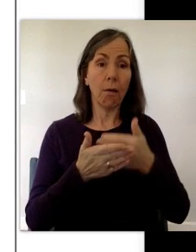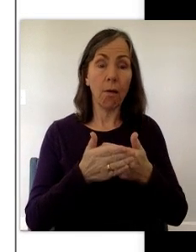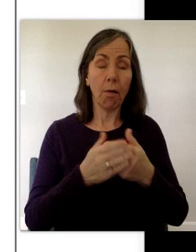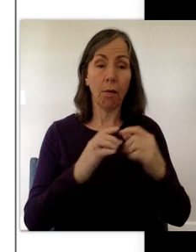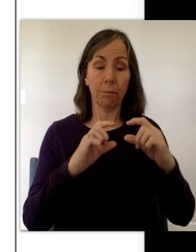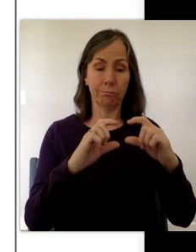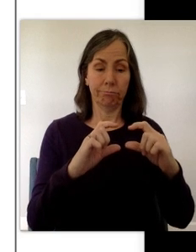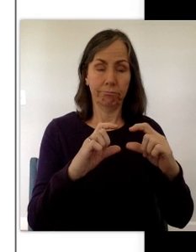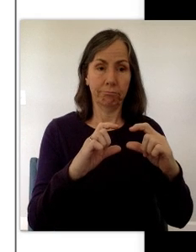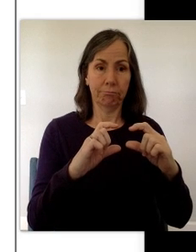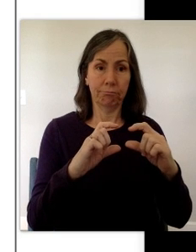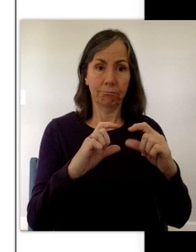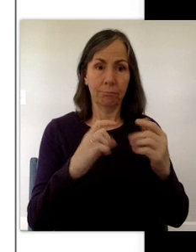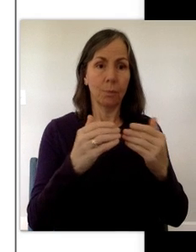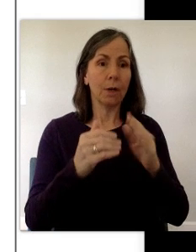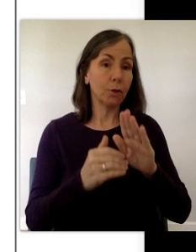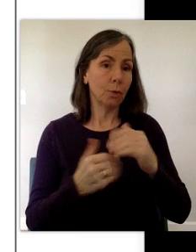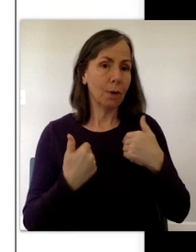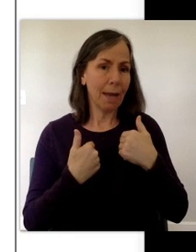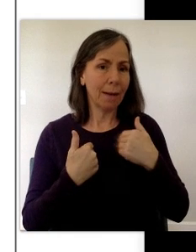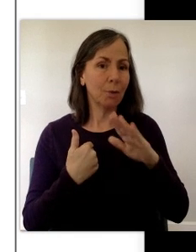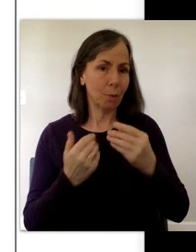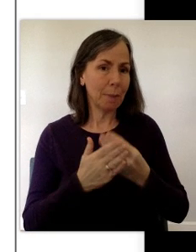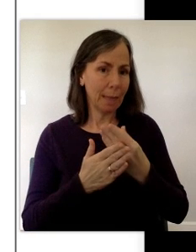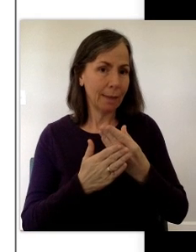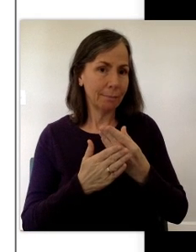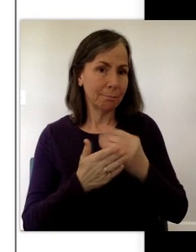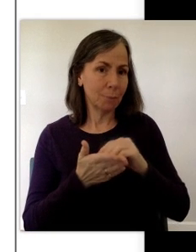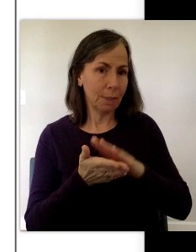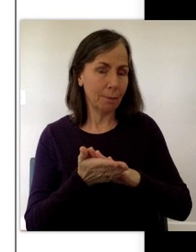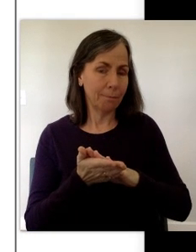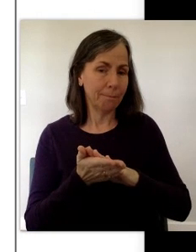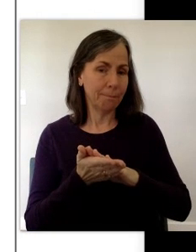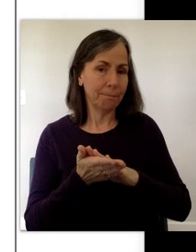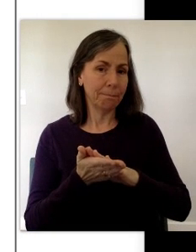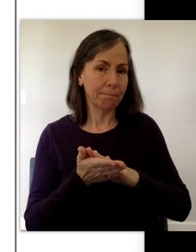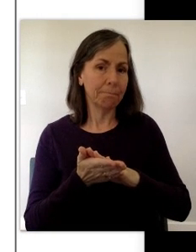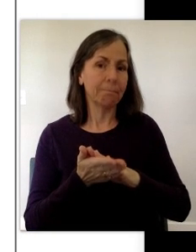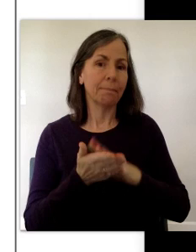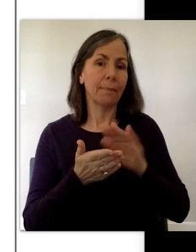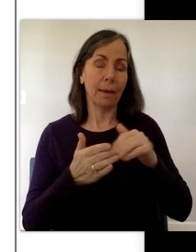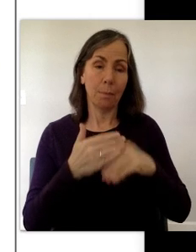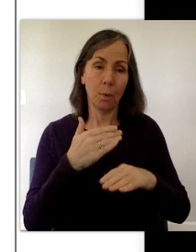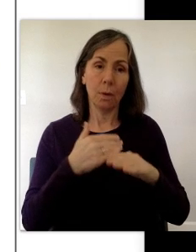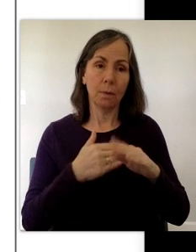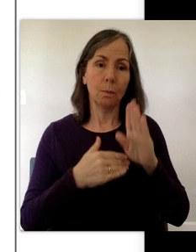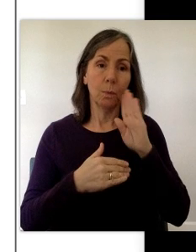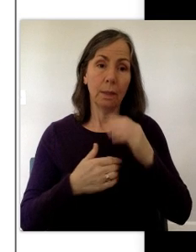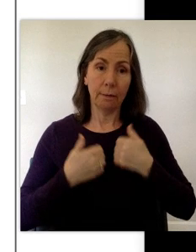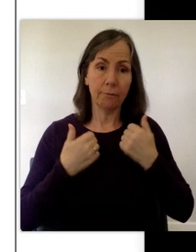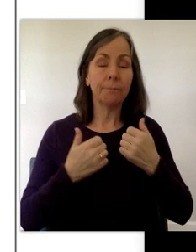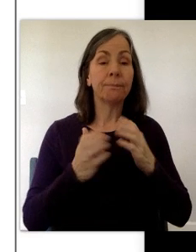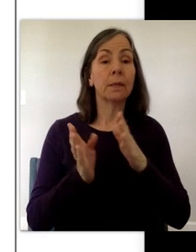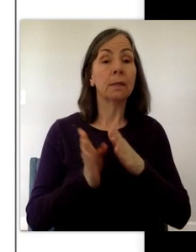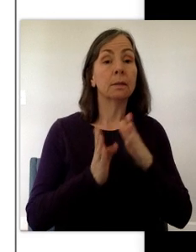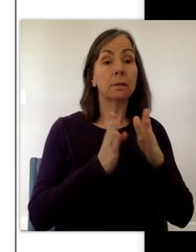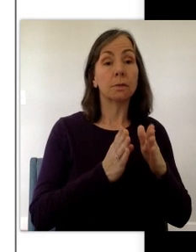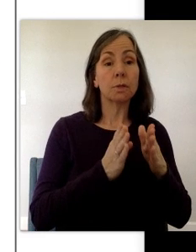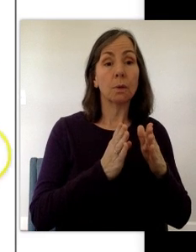whatever you choose, that are born will live. And descent with modification is